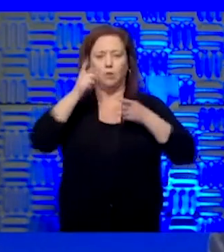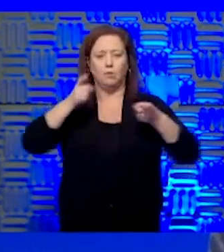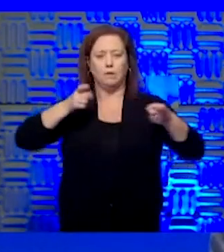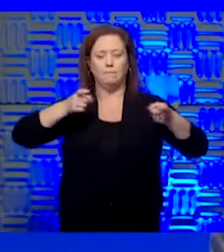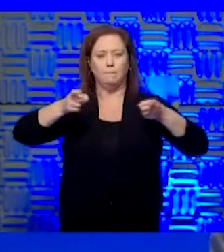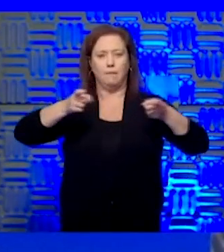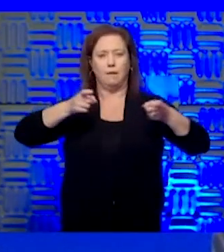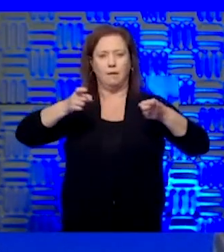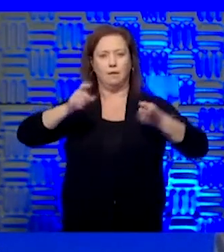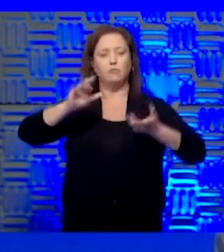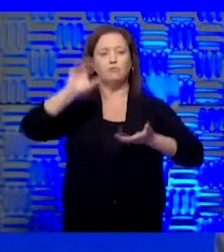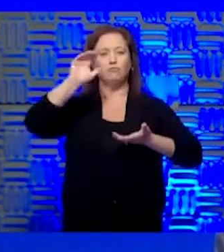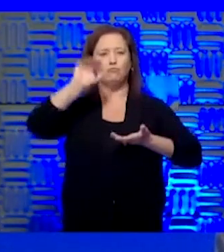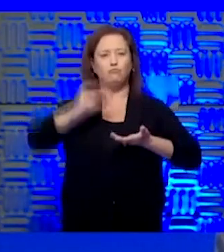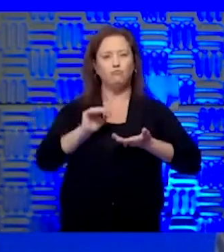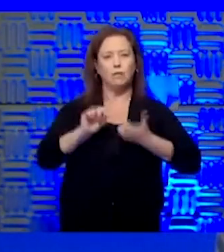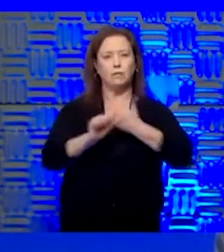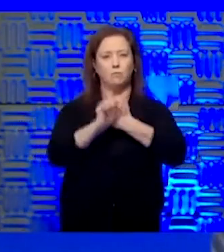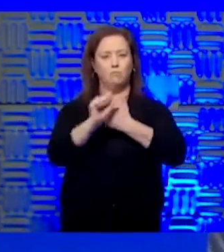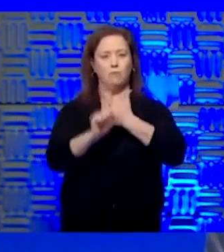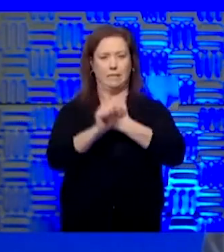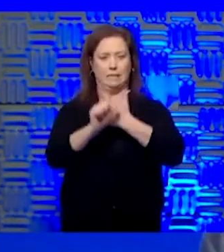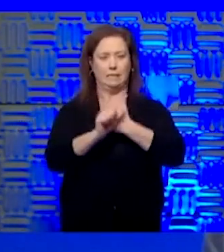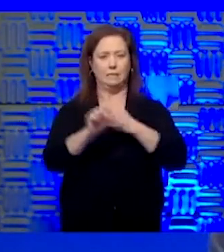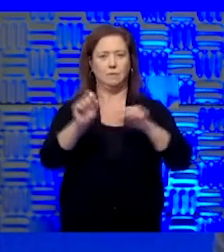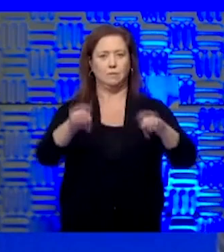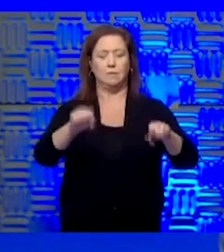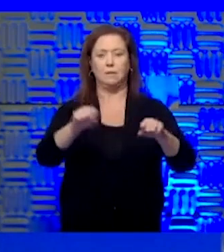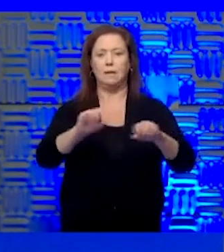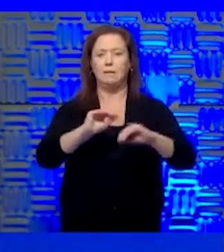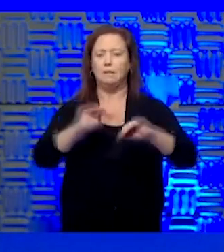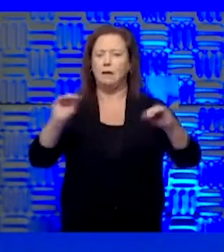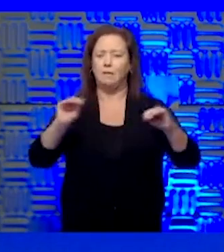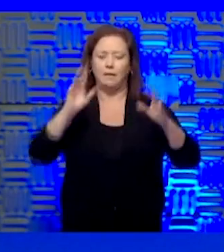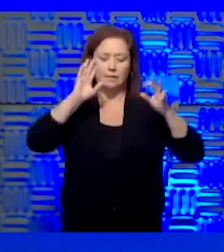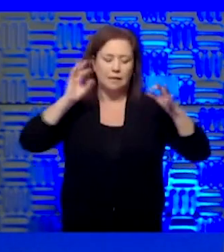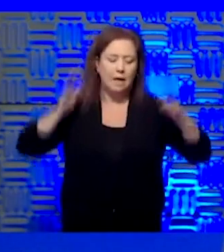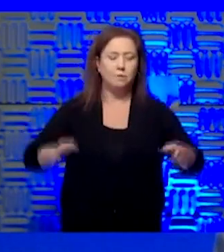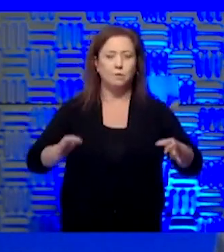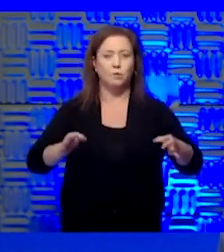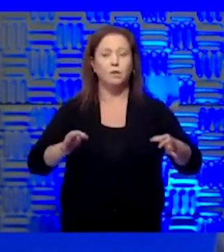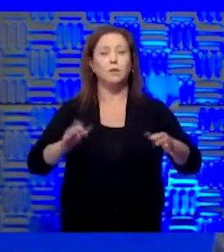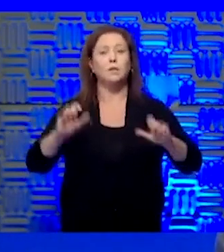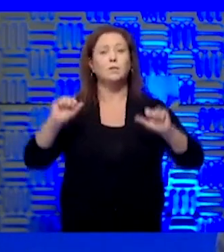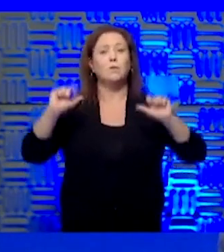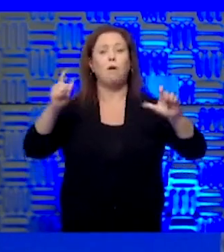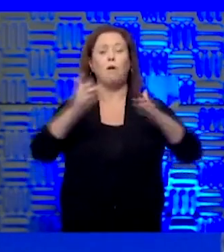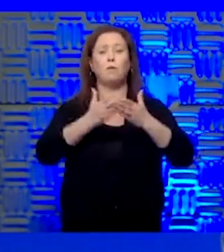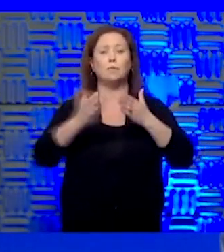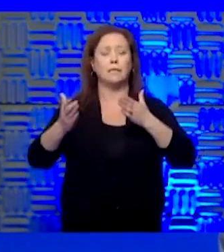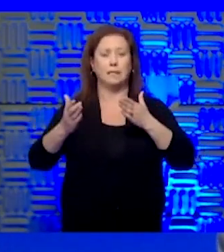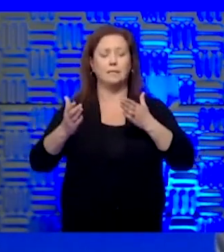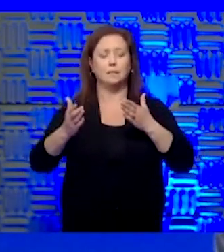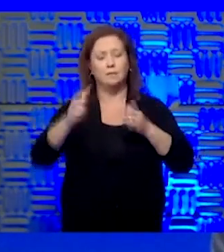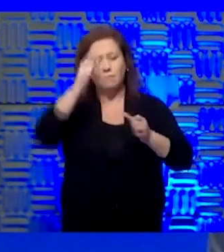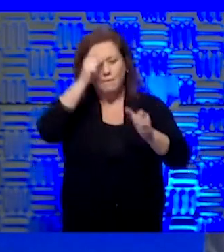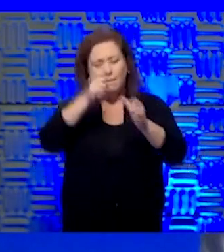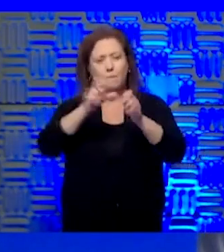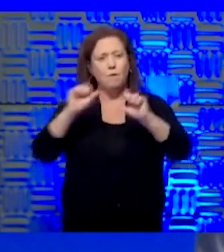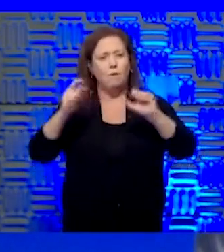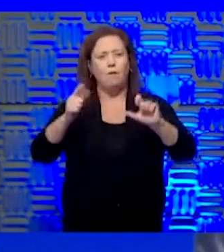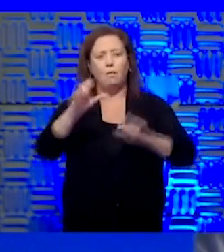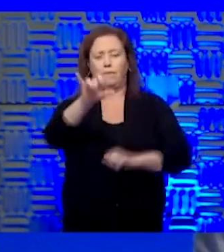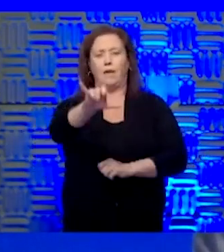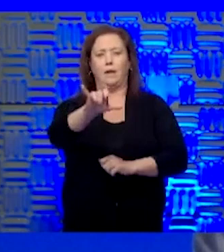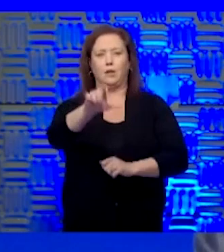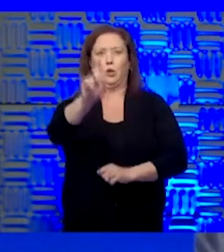mitigate and decrease that risk as much as possible, but nothing is going to be an absolute. And so I think taking all those things into account is really what you're going to need to